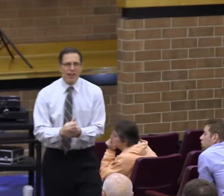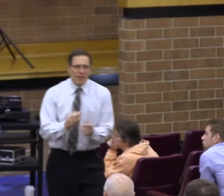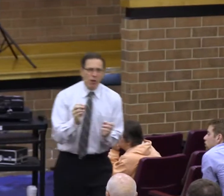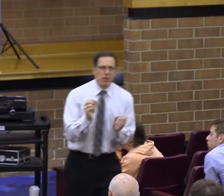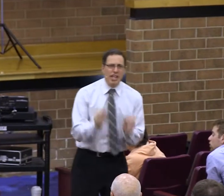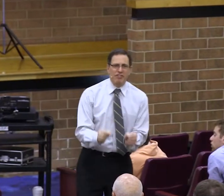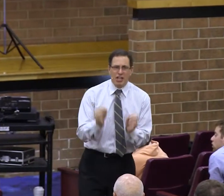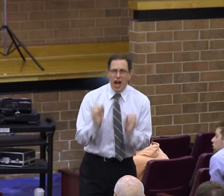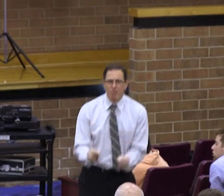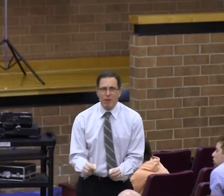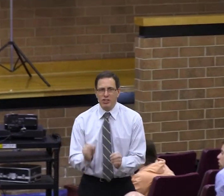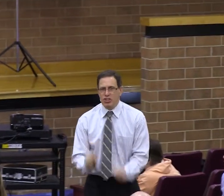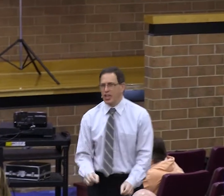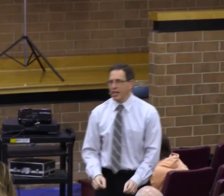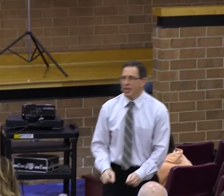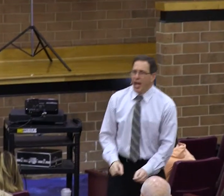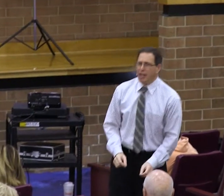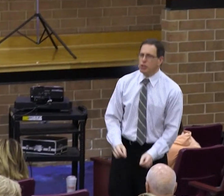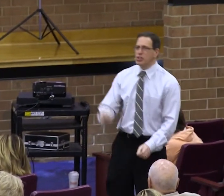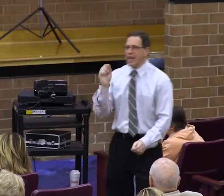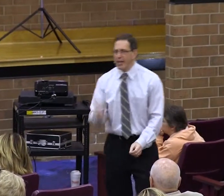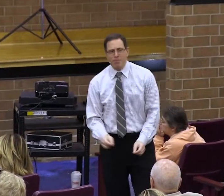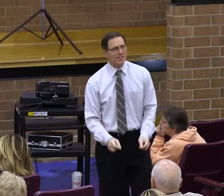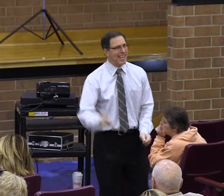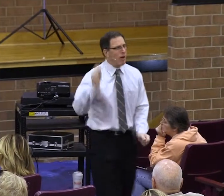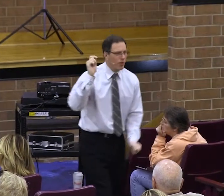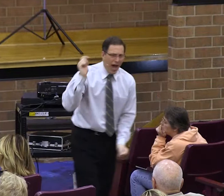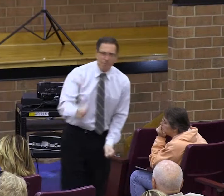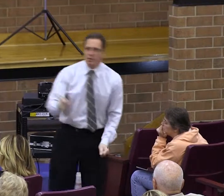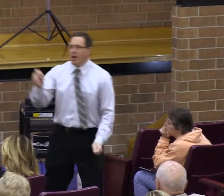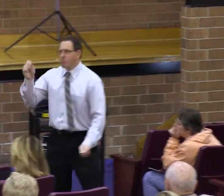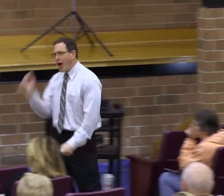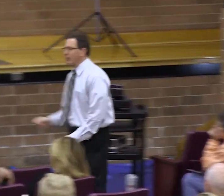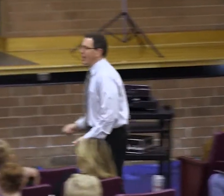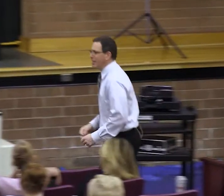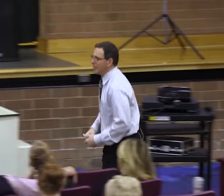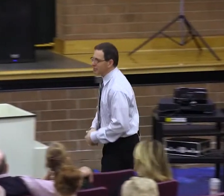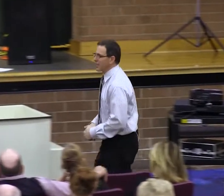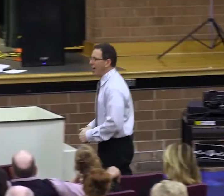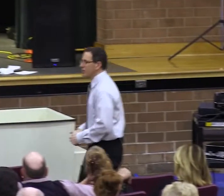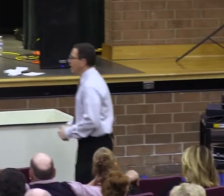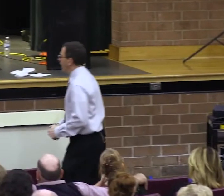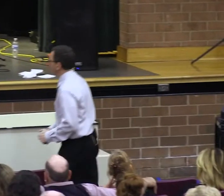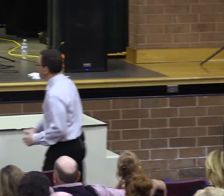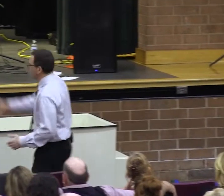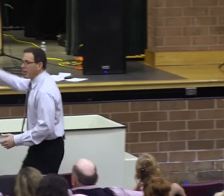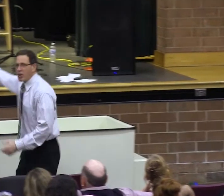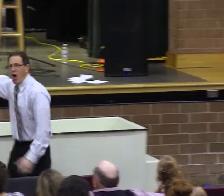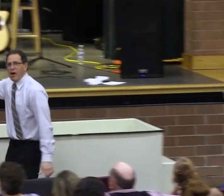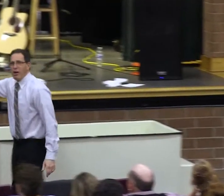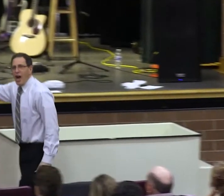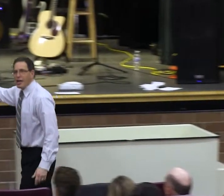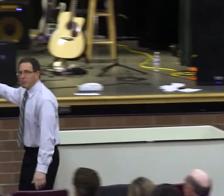God that that would lead to compromise or sin how you stand up and say that will not be propagated here in this house Amen